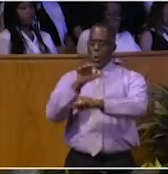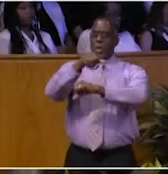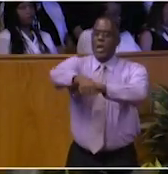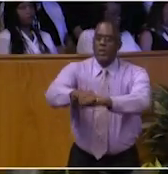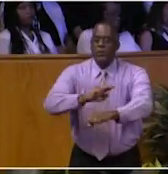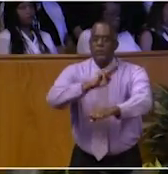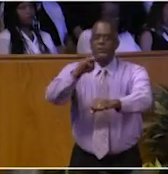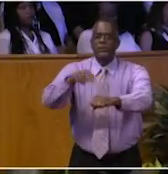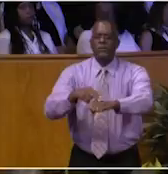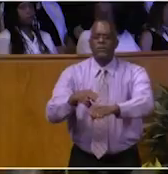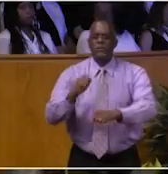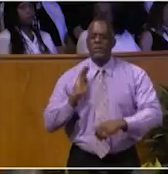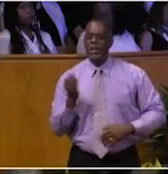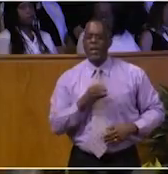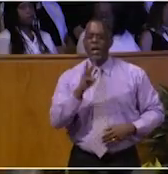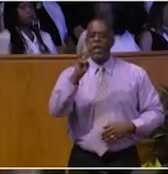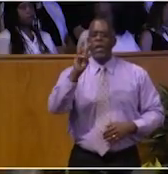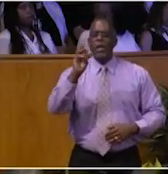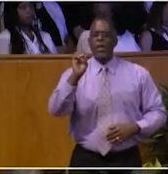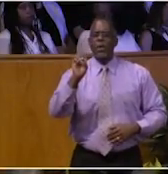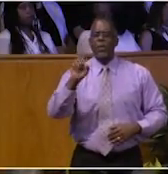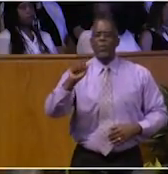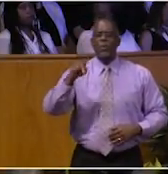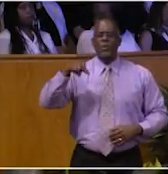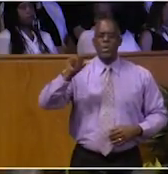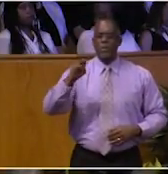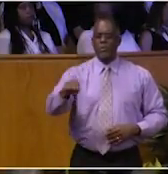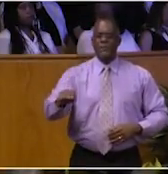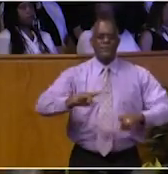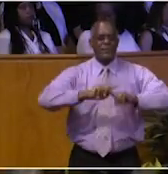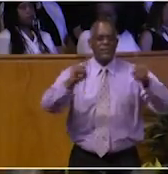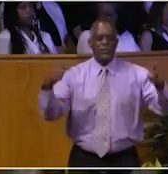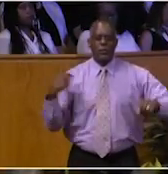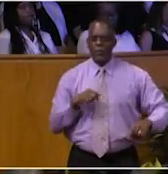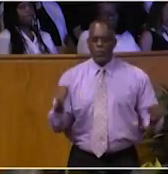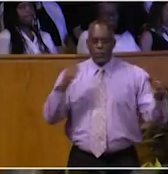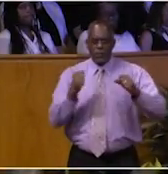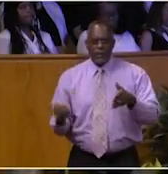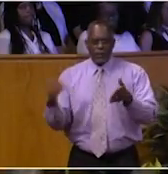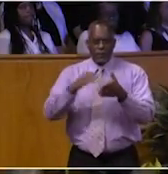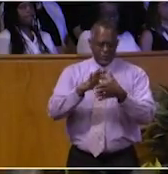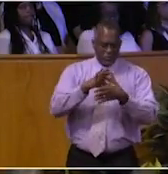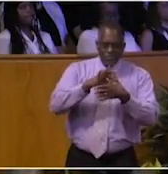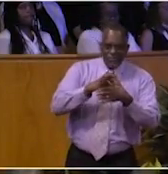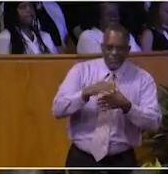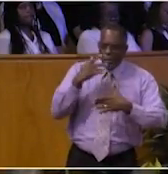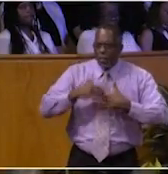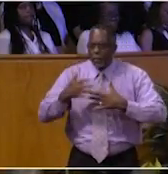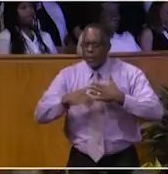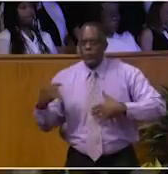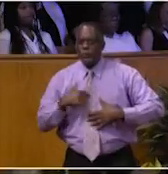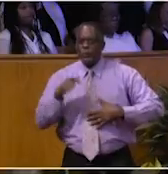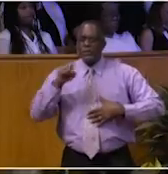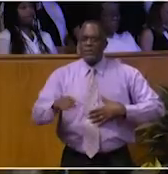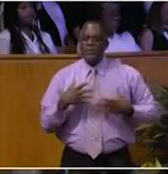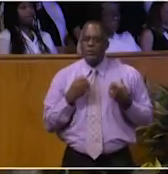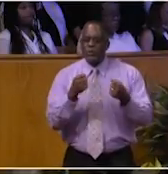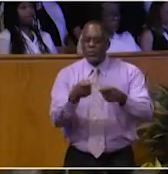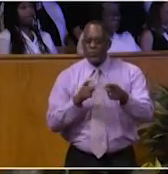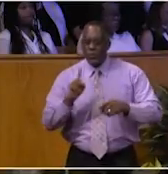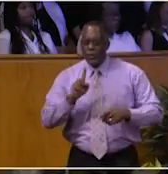Our weapons are different, but we do not fight against flesh and blood. We need the strength